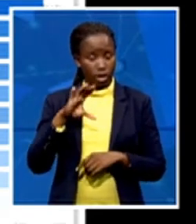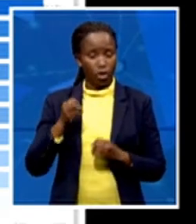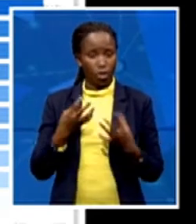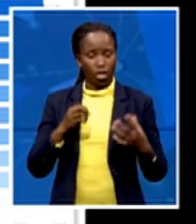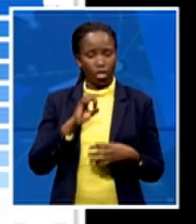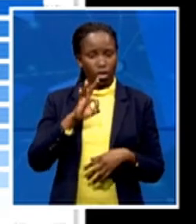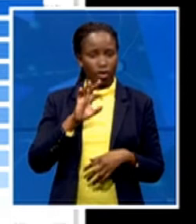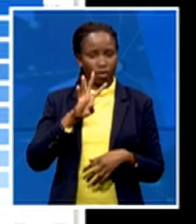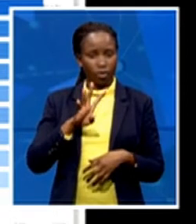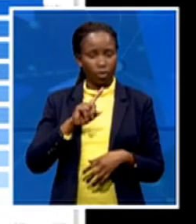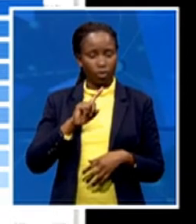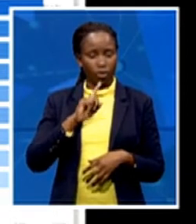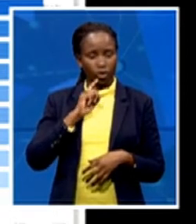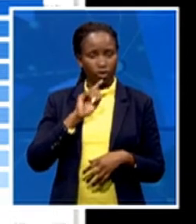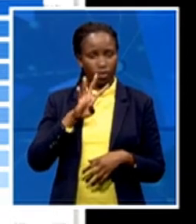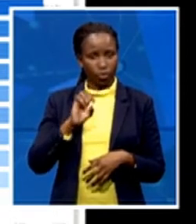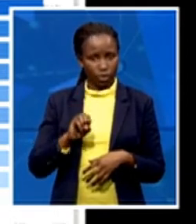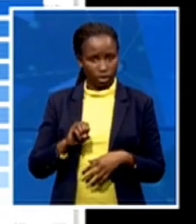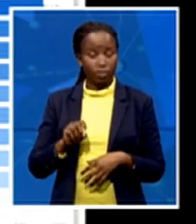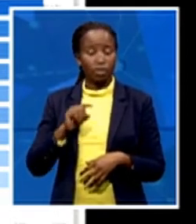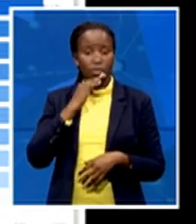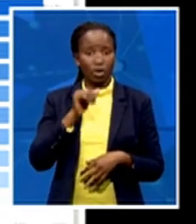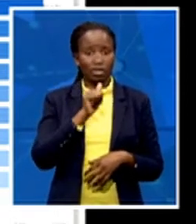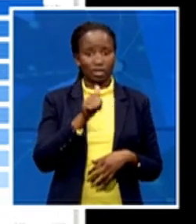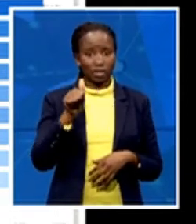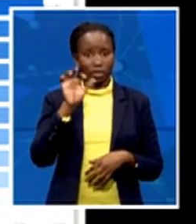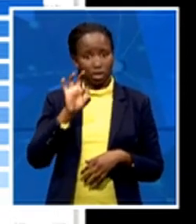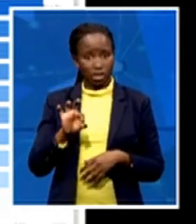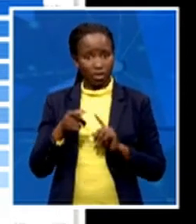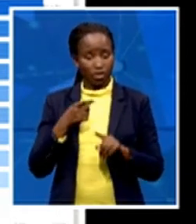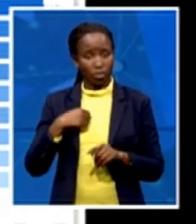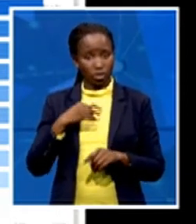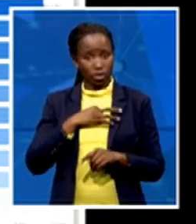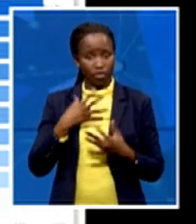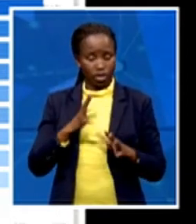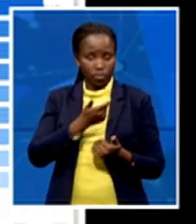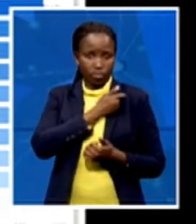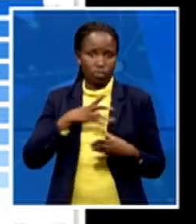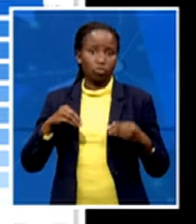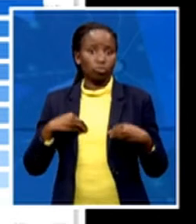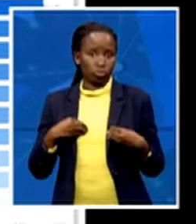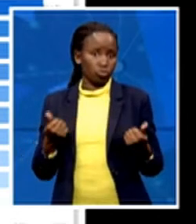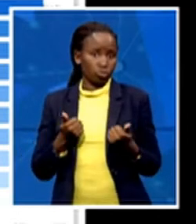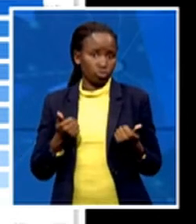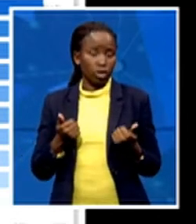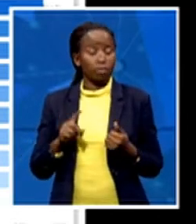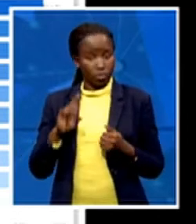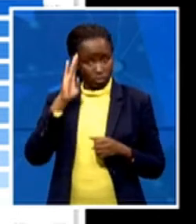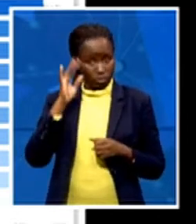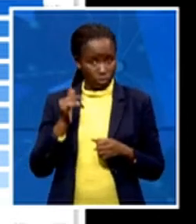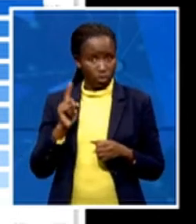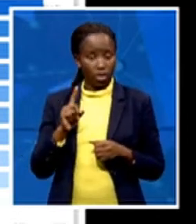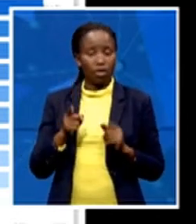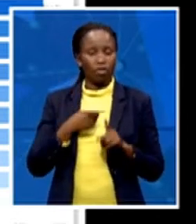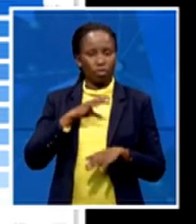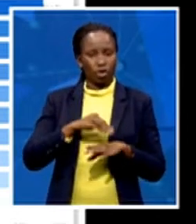means 66% of our staff have been vaccinated. We now know in the age groups, between 41 and